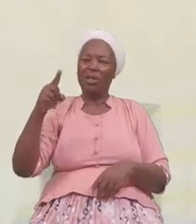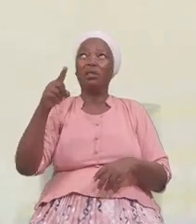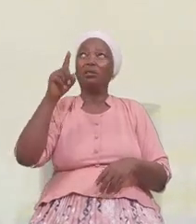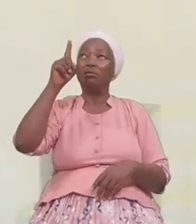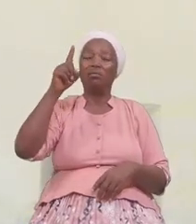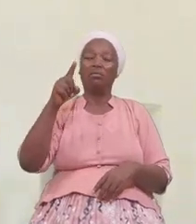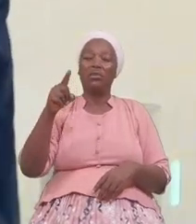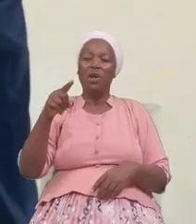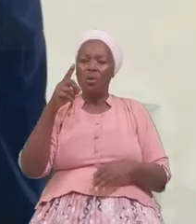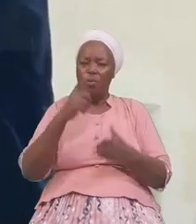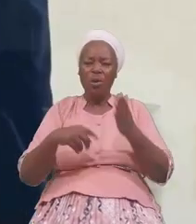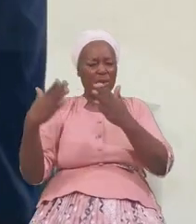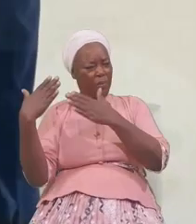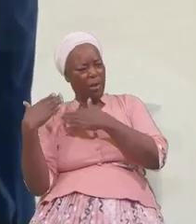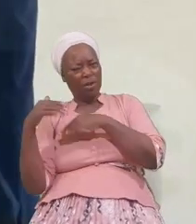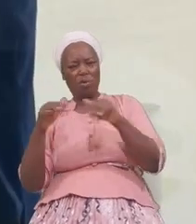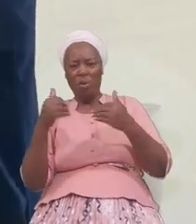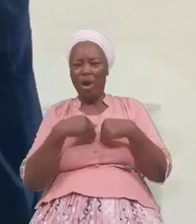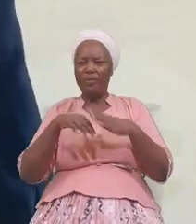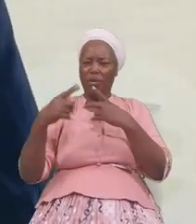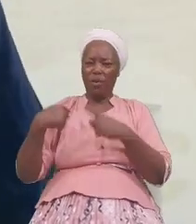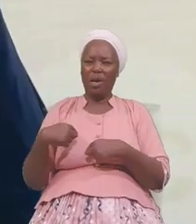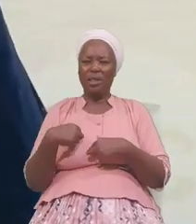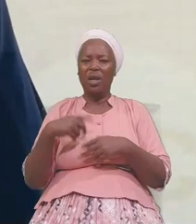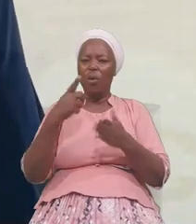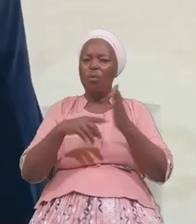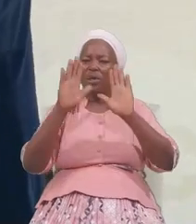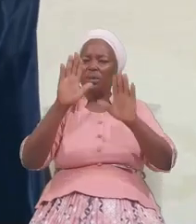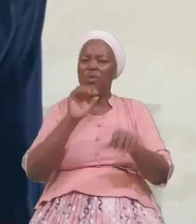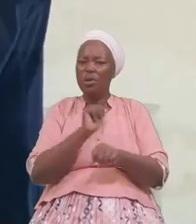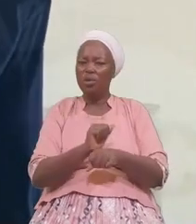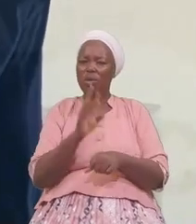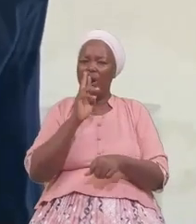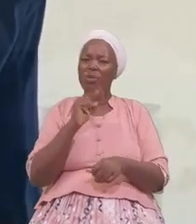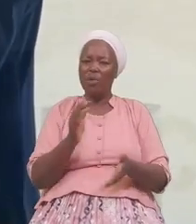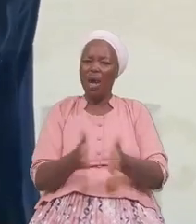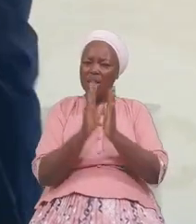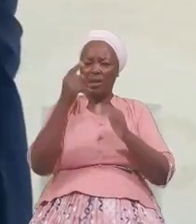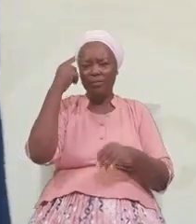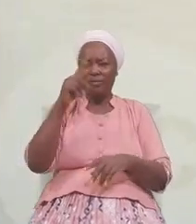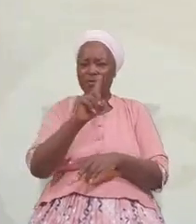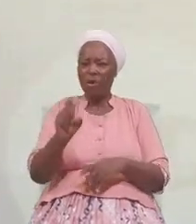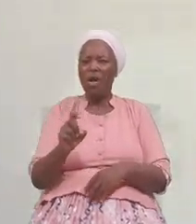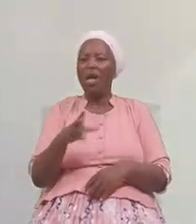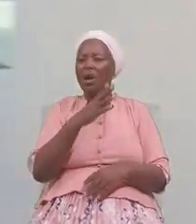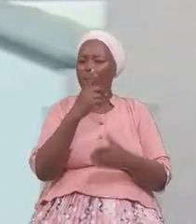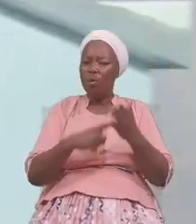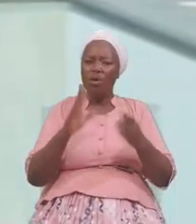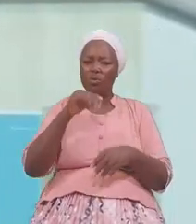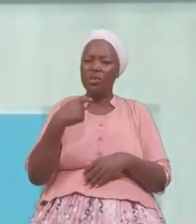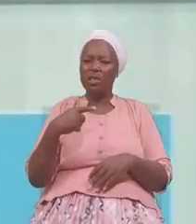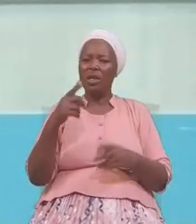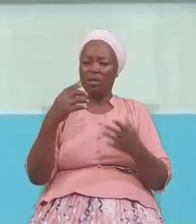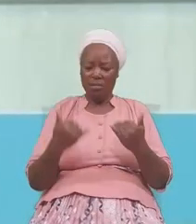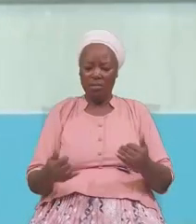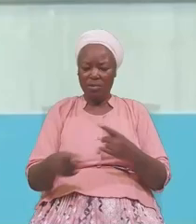What burden do you have in your heart? What miracle are you asking for? What do you say